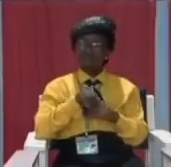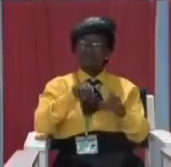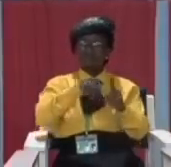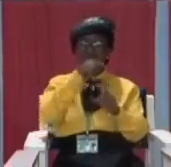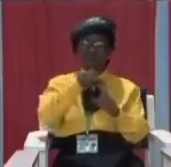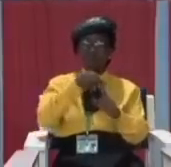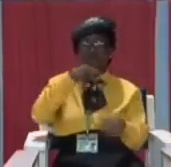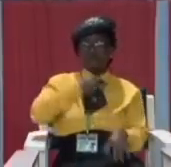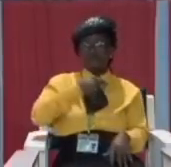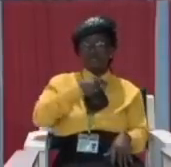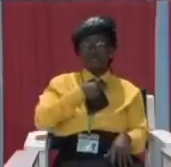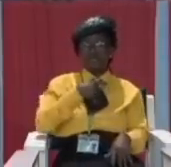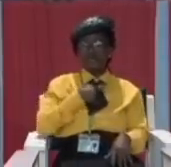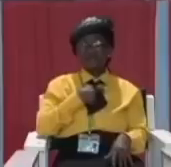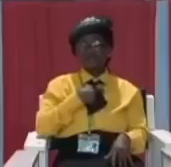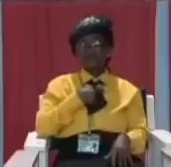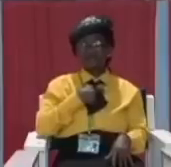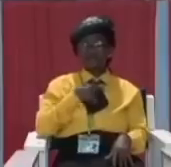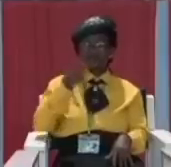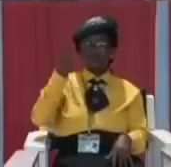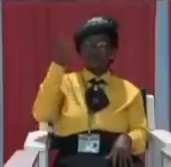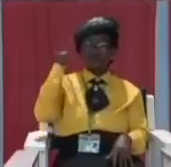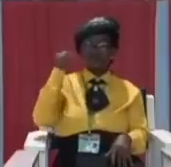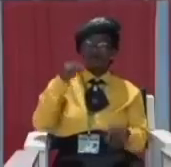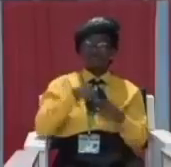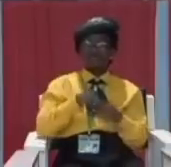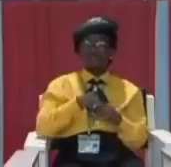Peter was in prison,